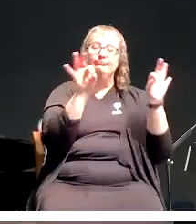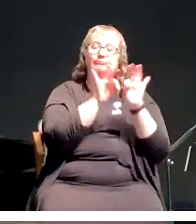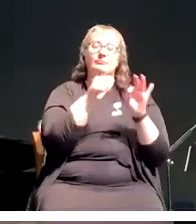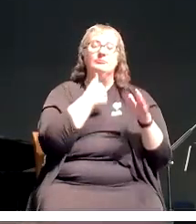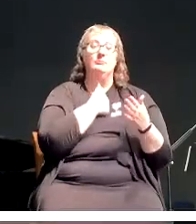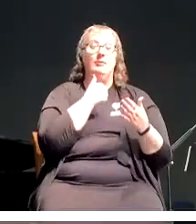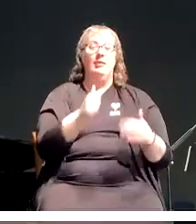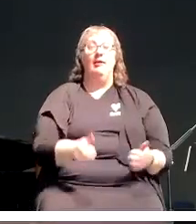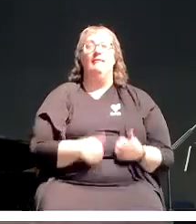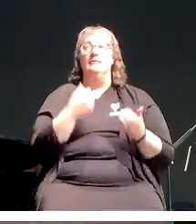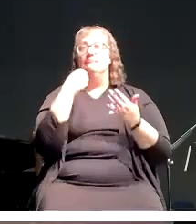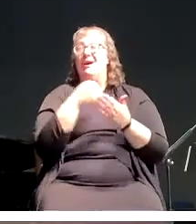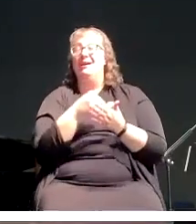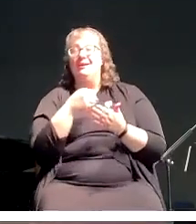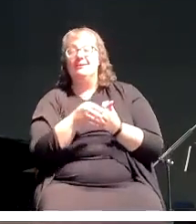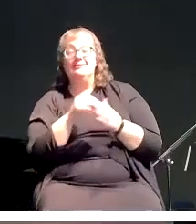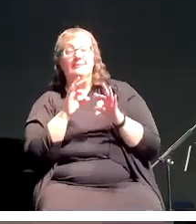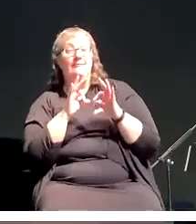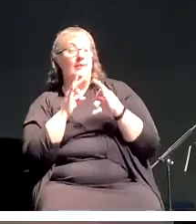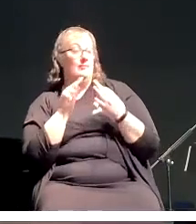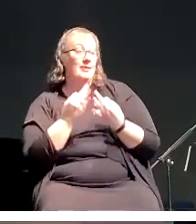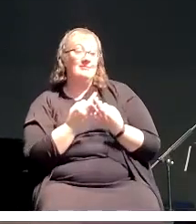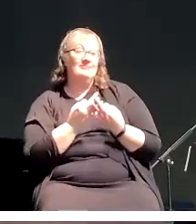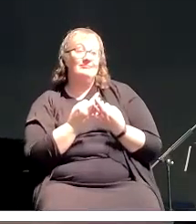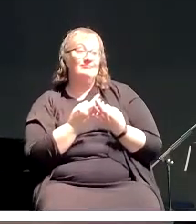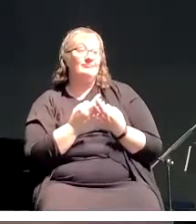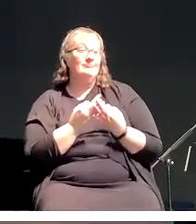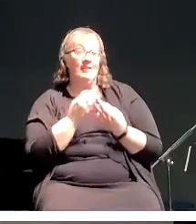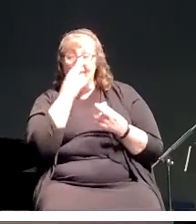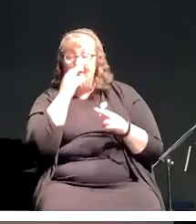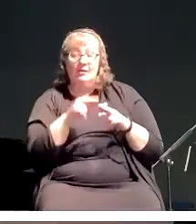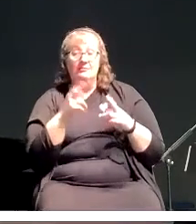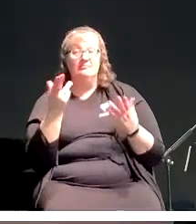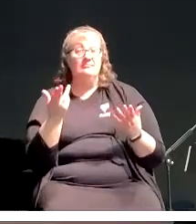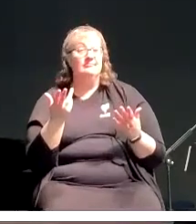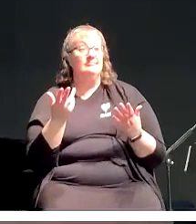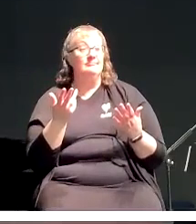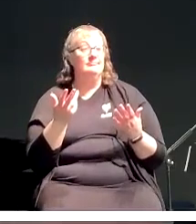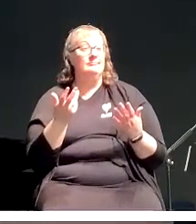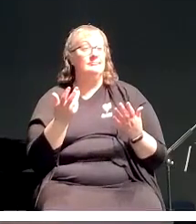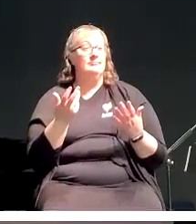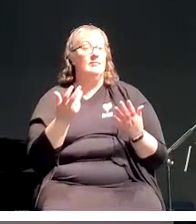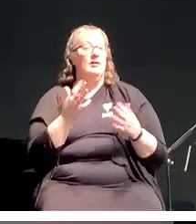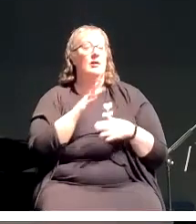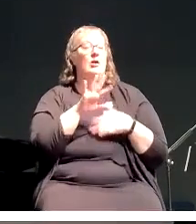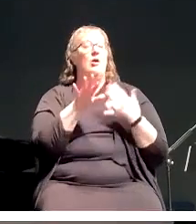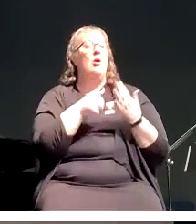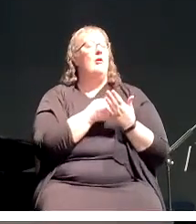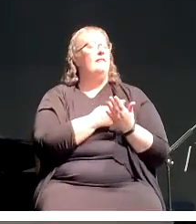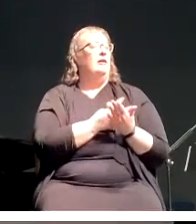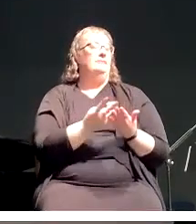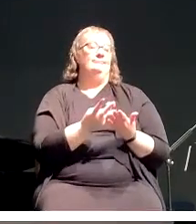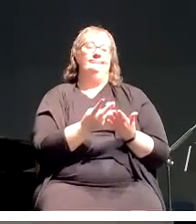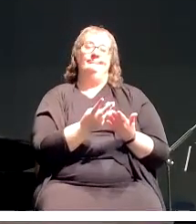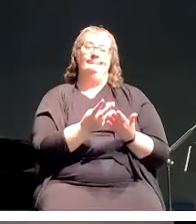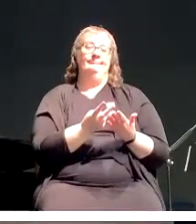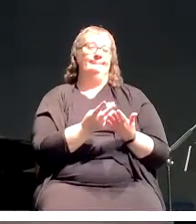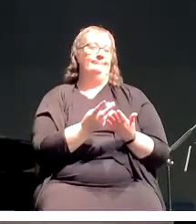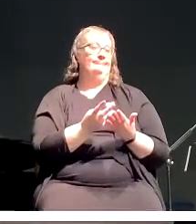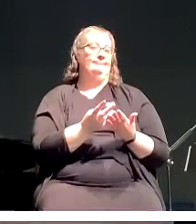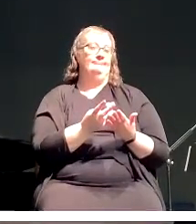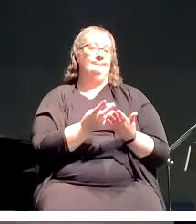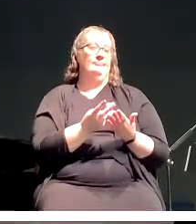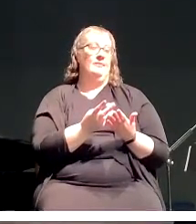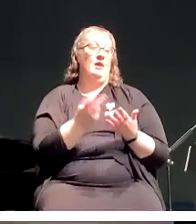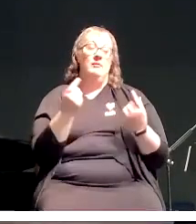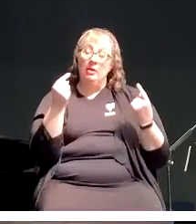Money, family, fun. They all have failed me. I